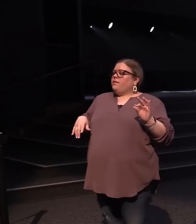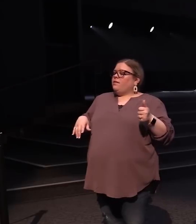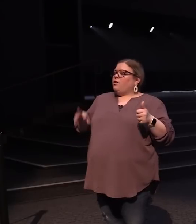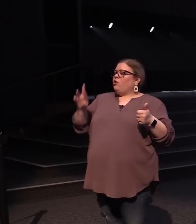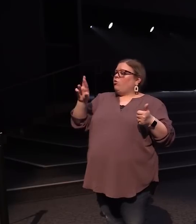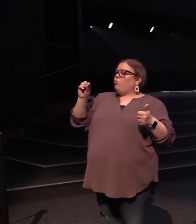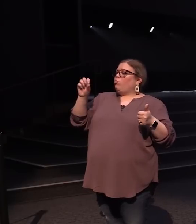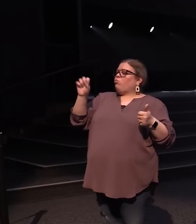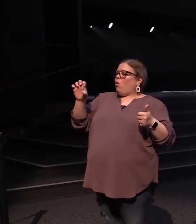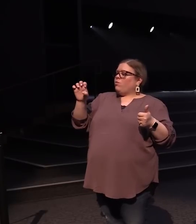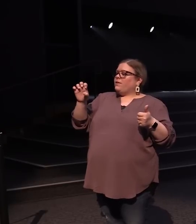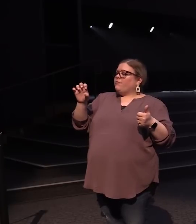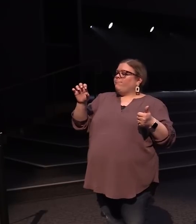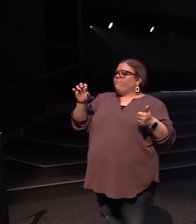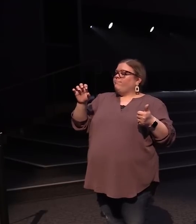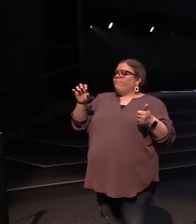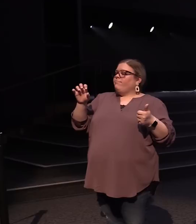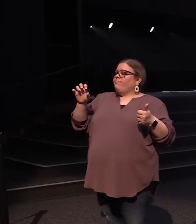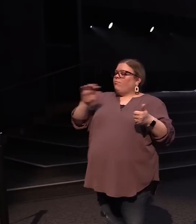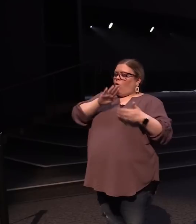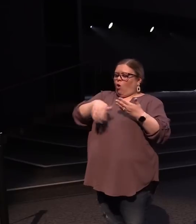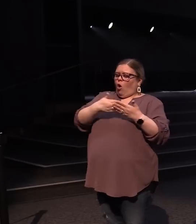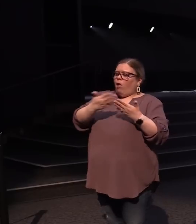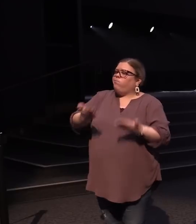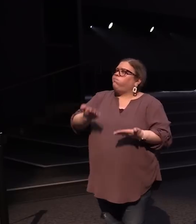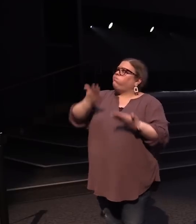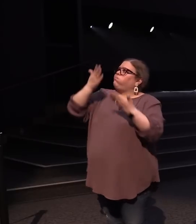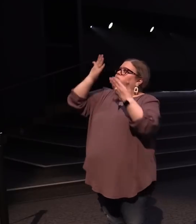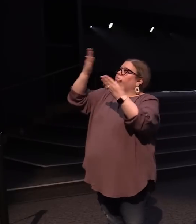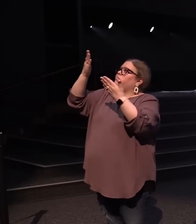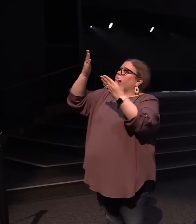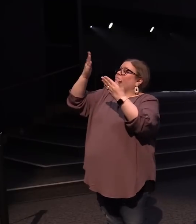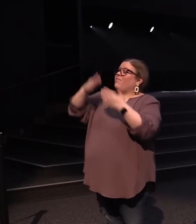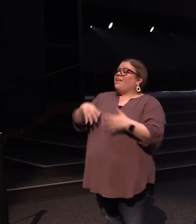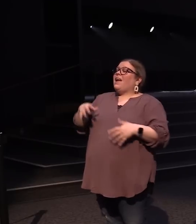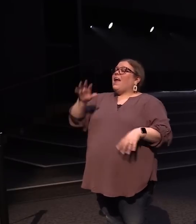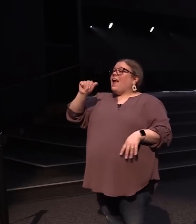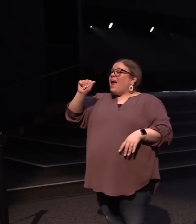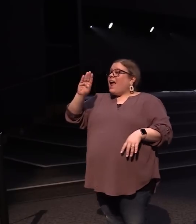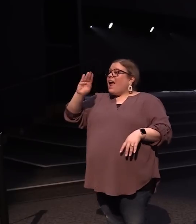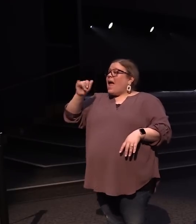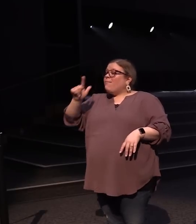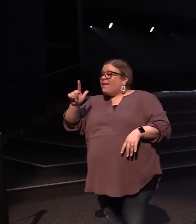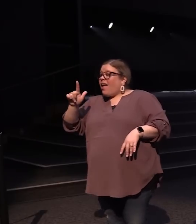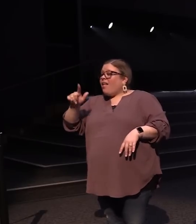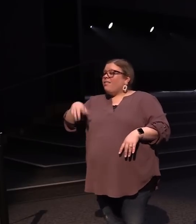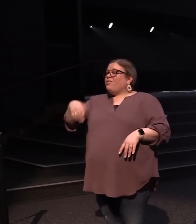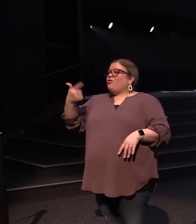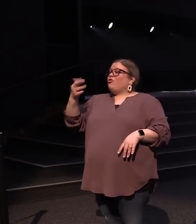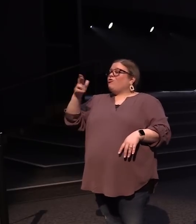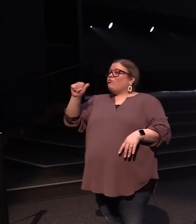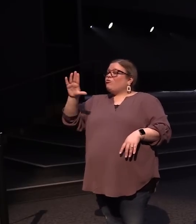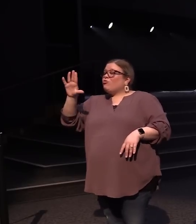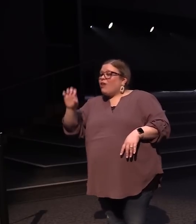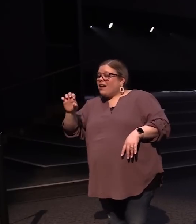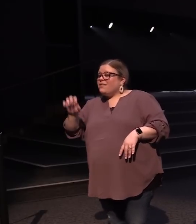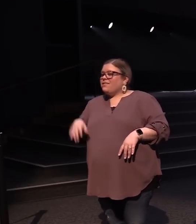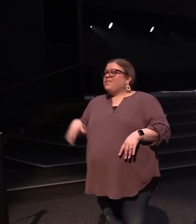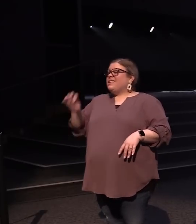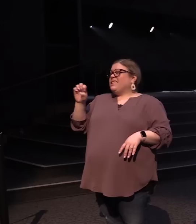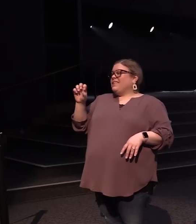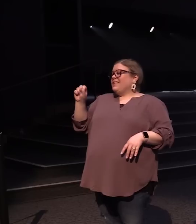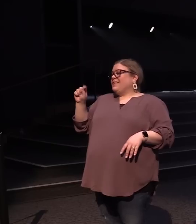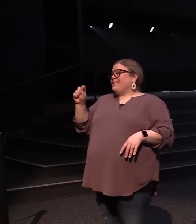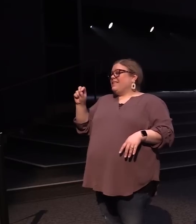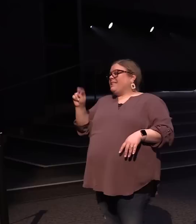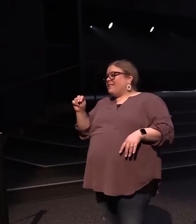and Rose. Lord, we lift up Abigail, Grace, Easton,